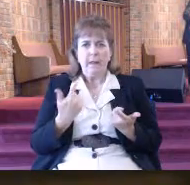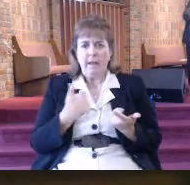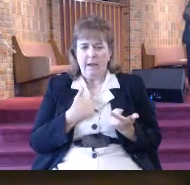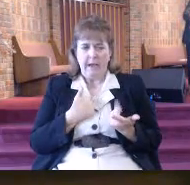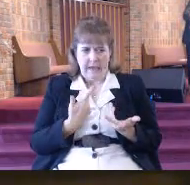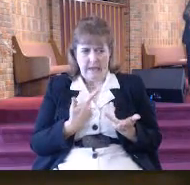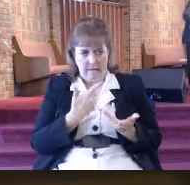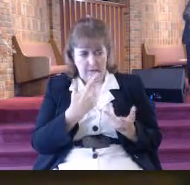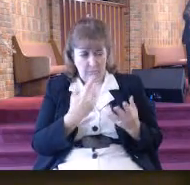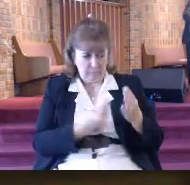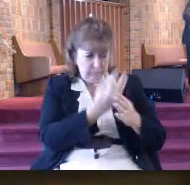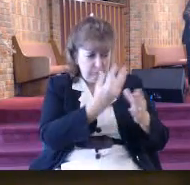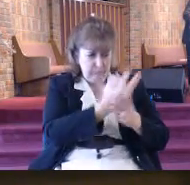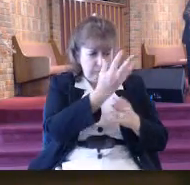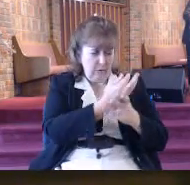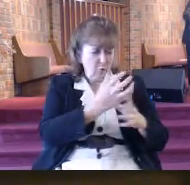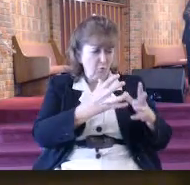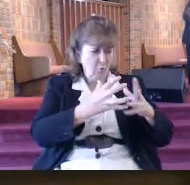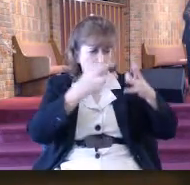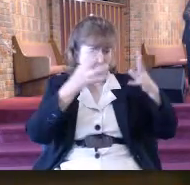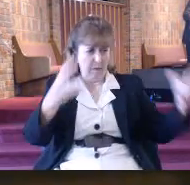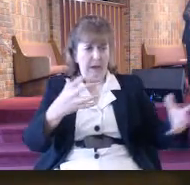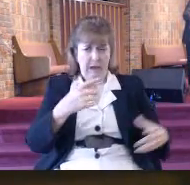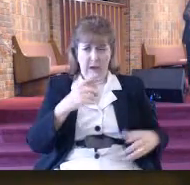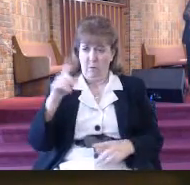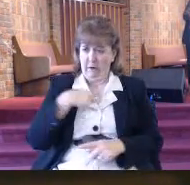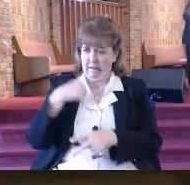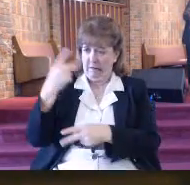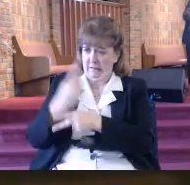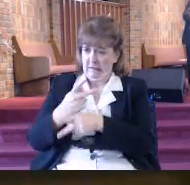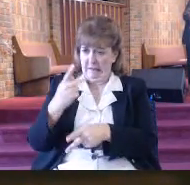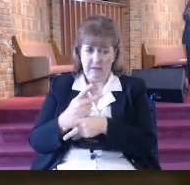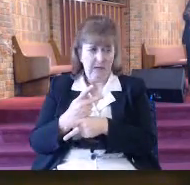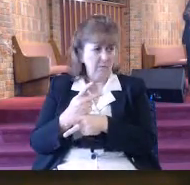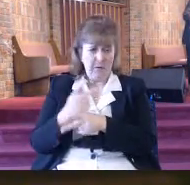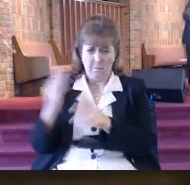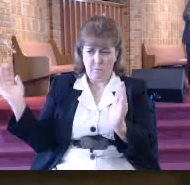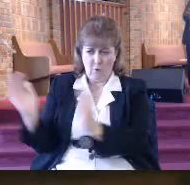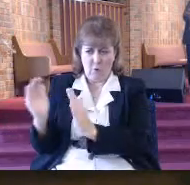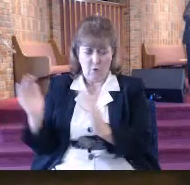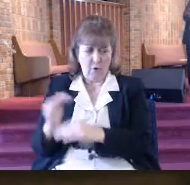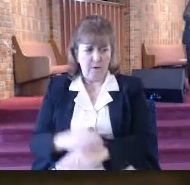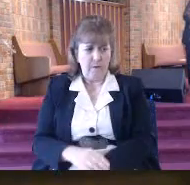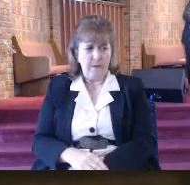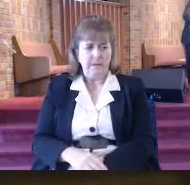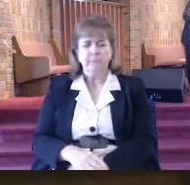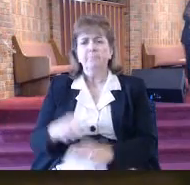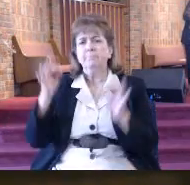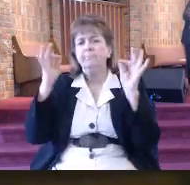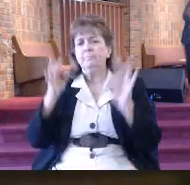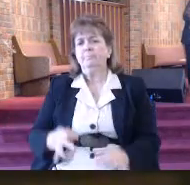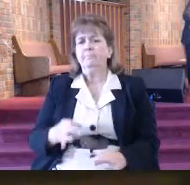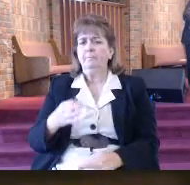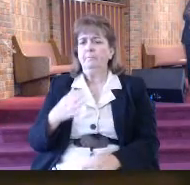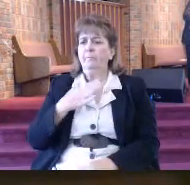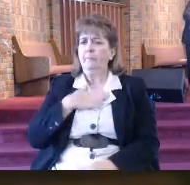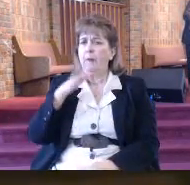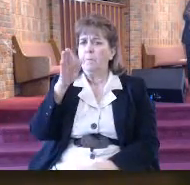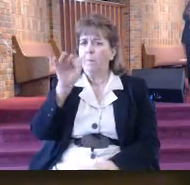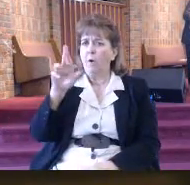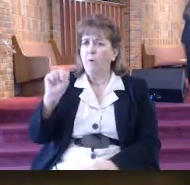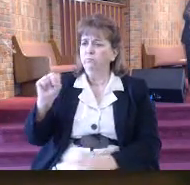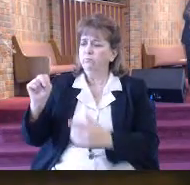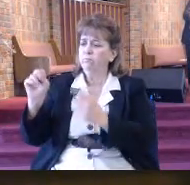store my crops?' So he said, 'I will do this. I will pull down my barns and build